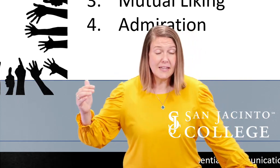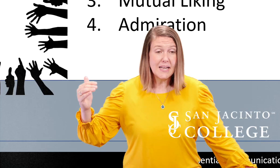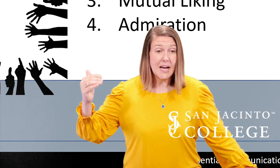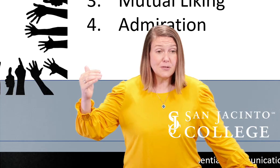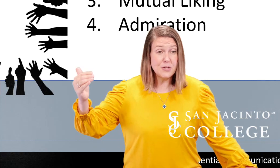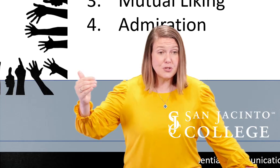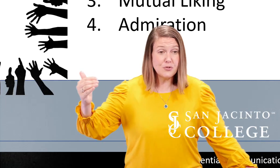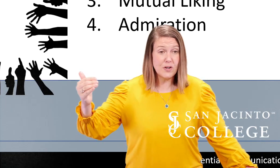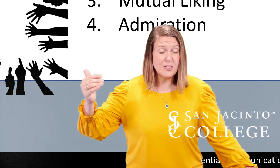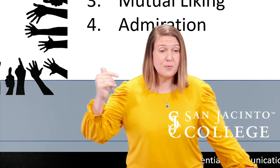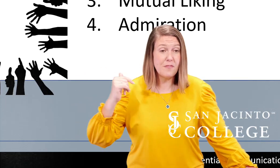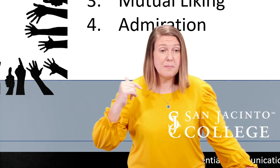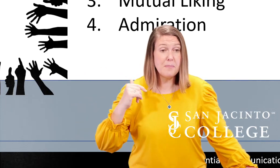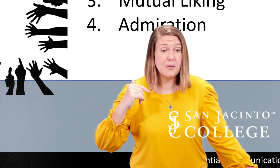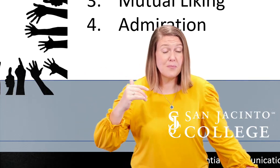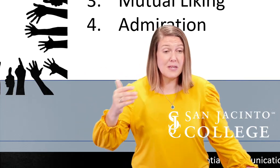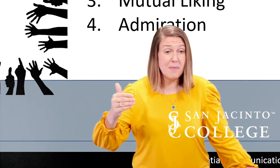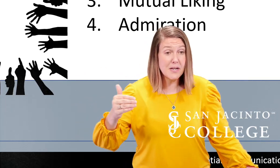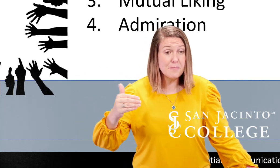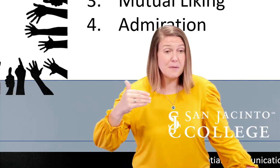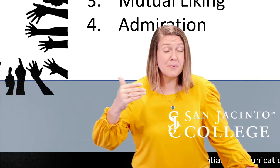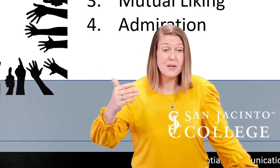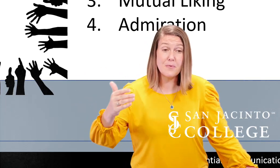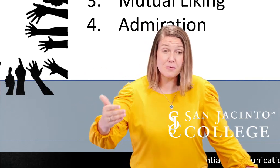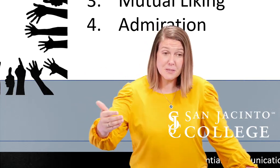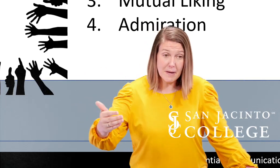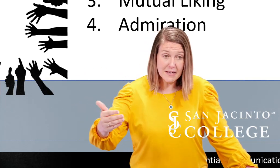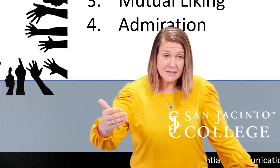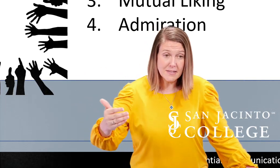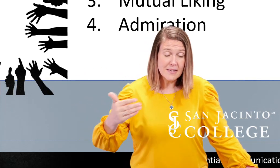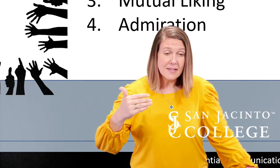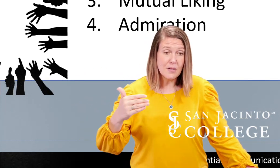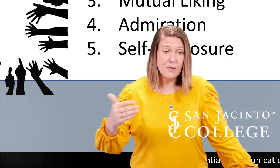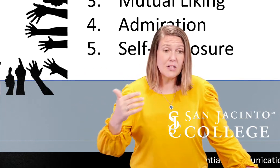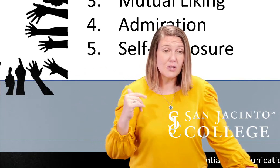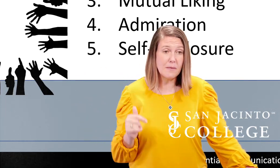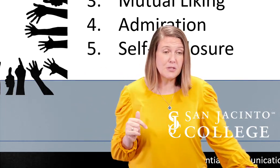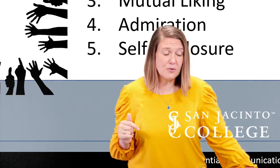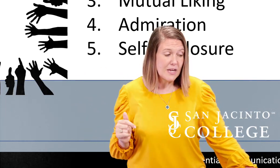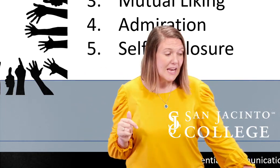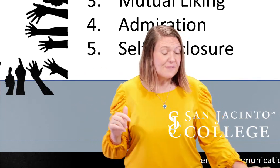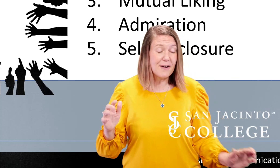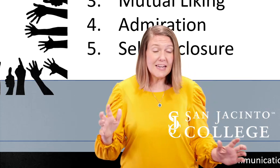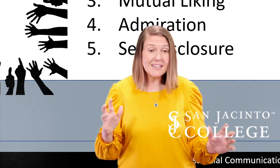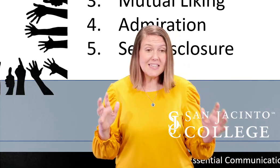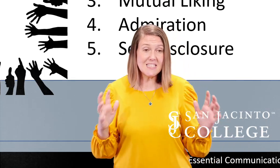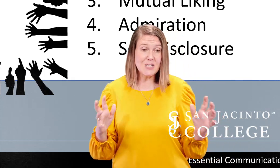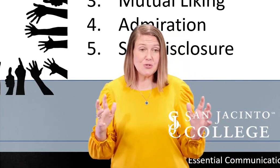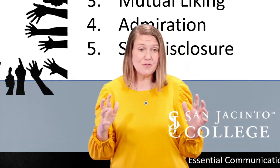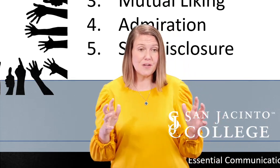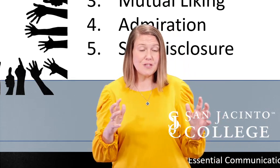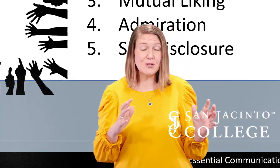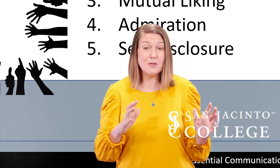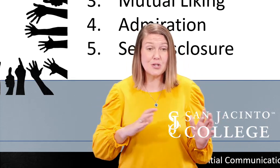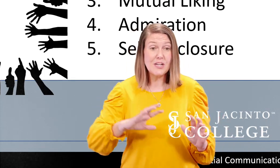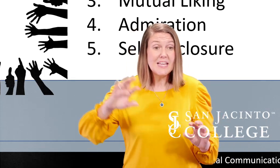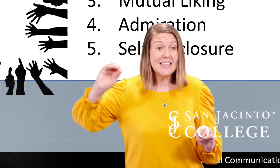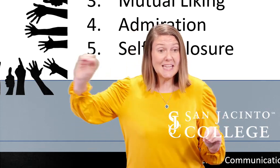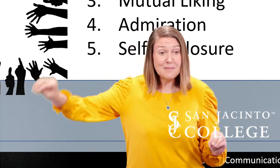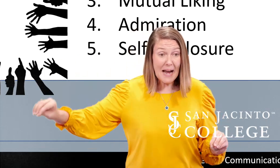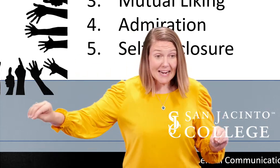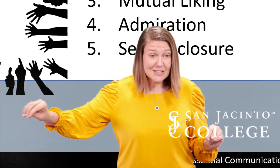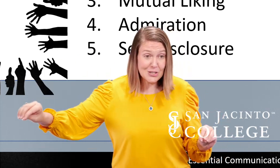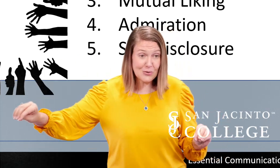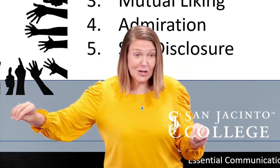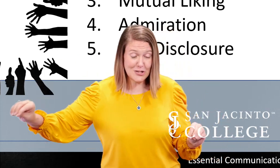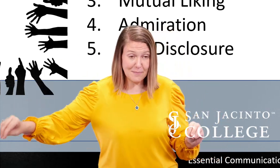at how do we choose friends, we find people that we admire, people that we respect, that we can look up to. And finally, this issue of self-disclosure.